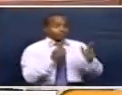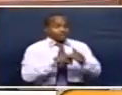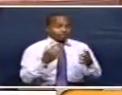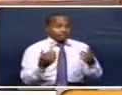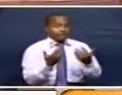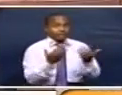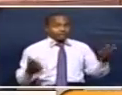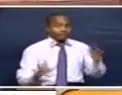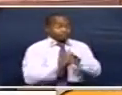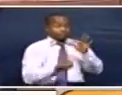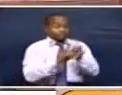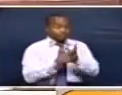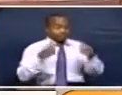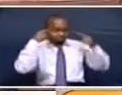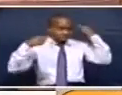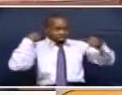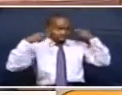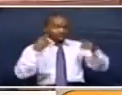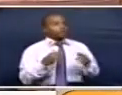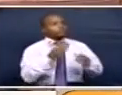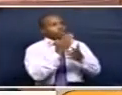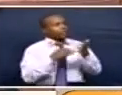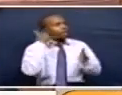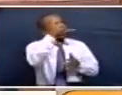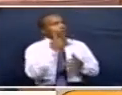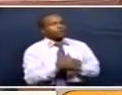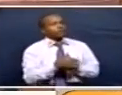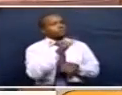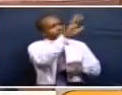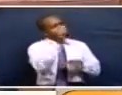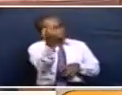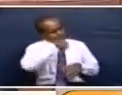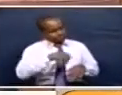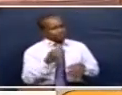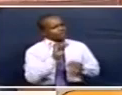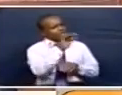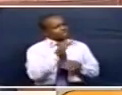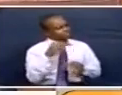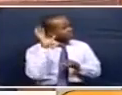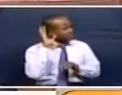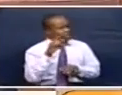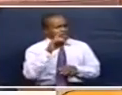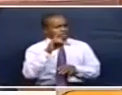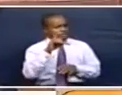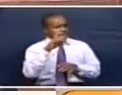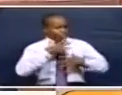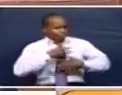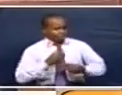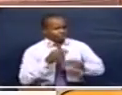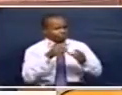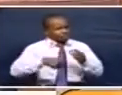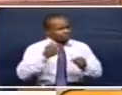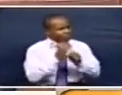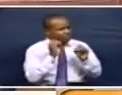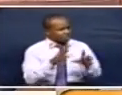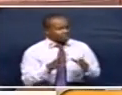I feel like I'm going out of my mind. So I called them, and I asked them, so I hear the x-ray machine is not functioning, so people